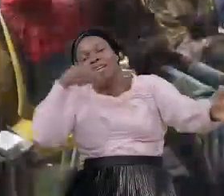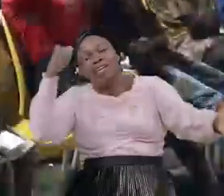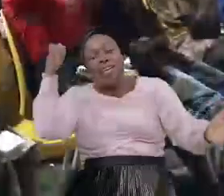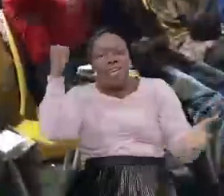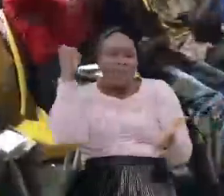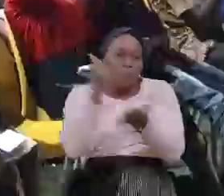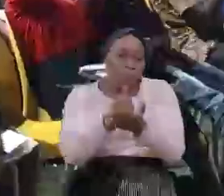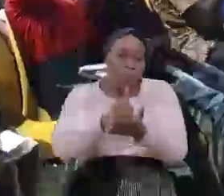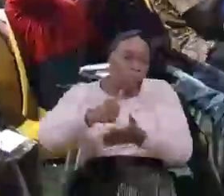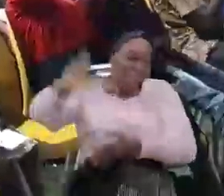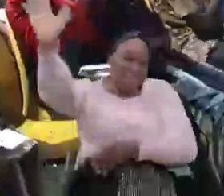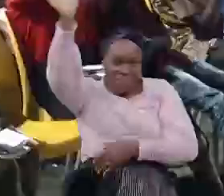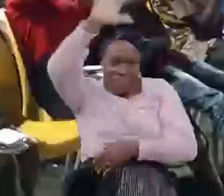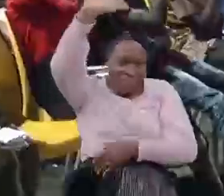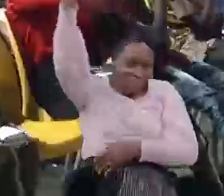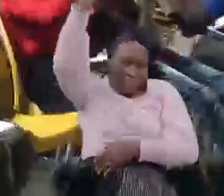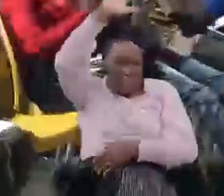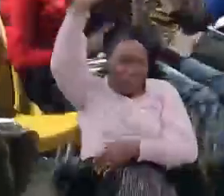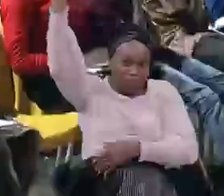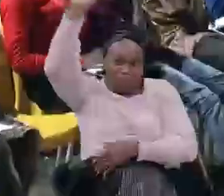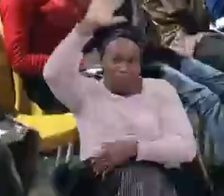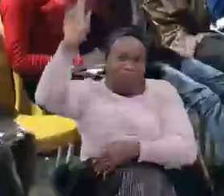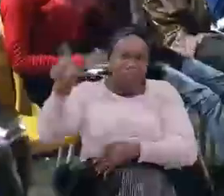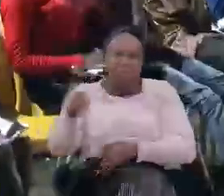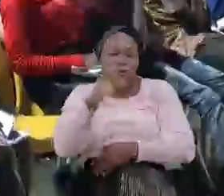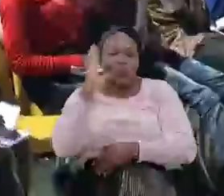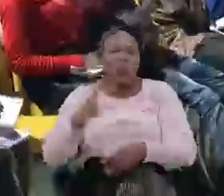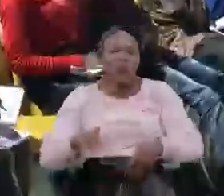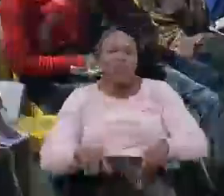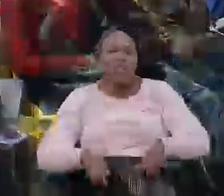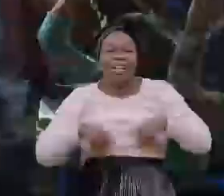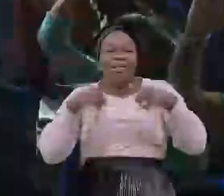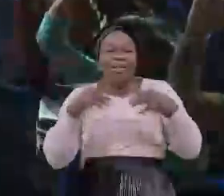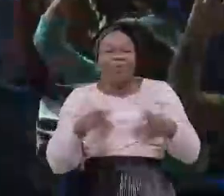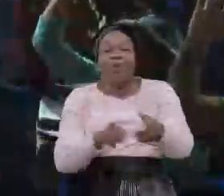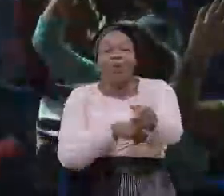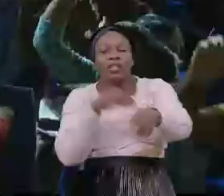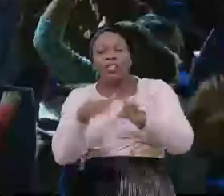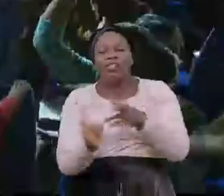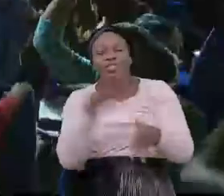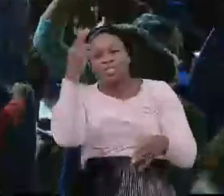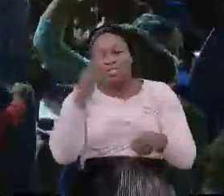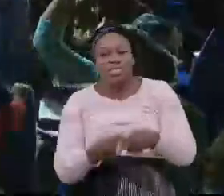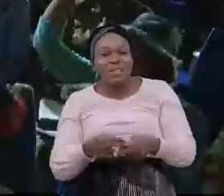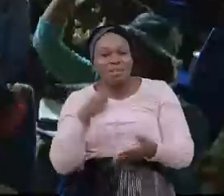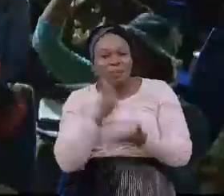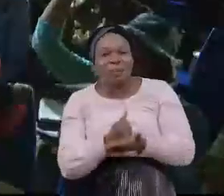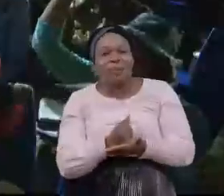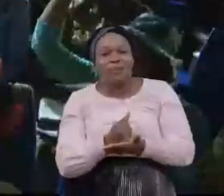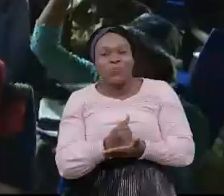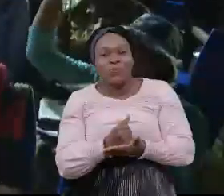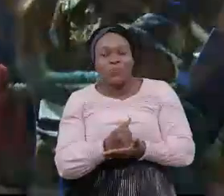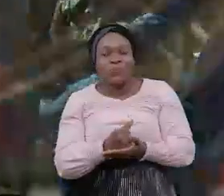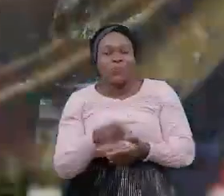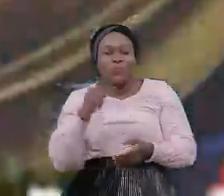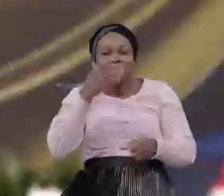you? You'll live long in Jesus' name. You know, the promises of God are true. They are